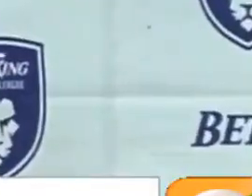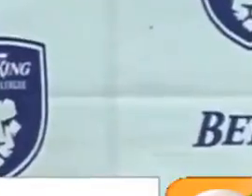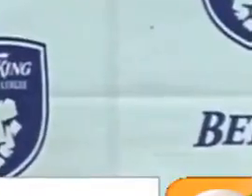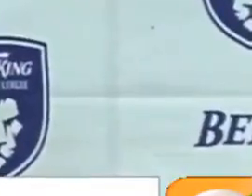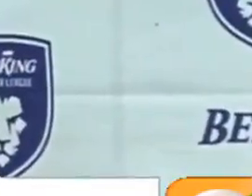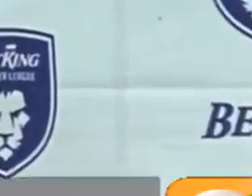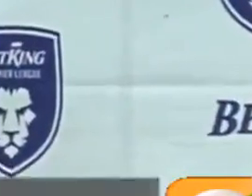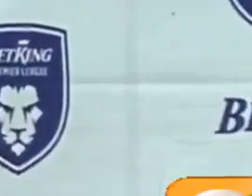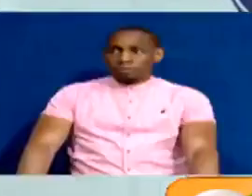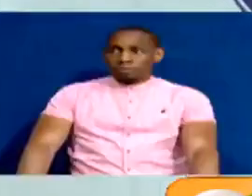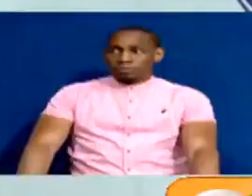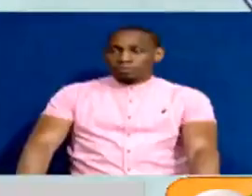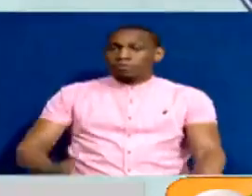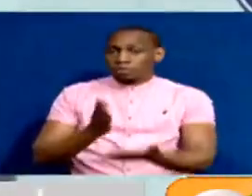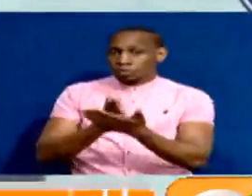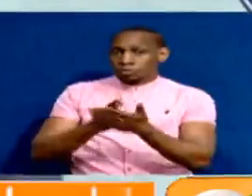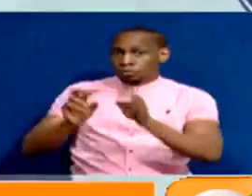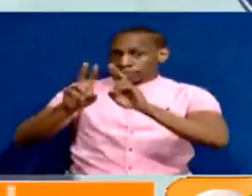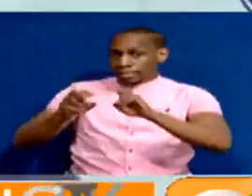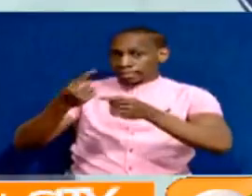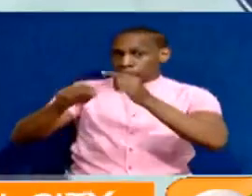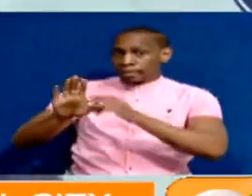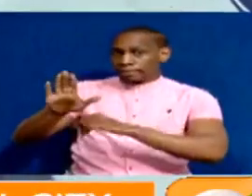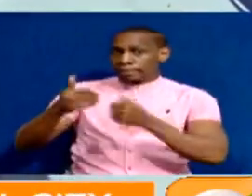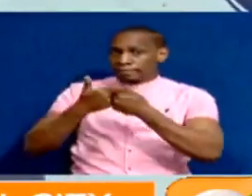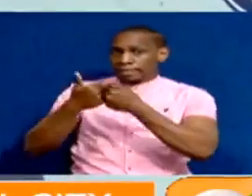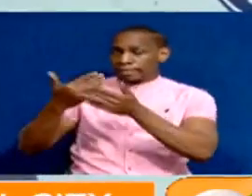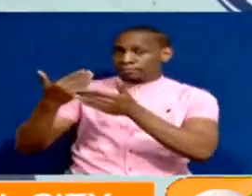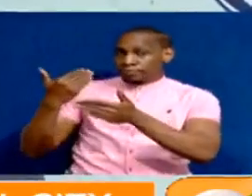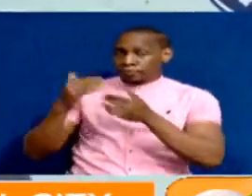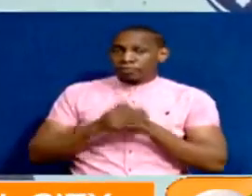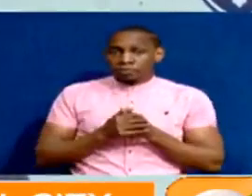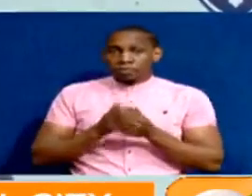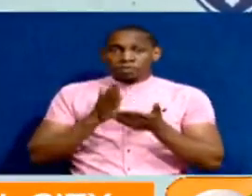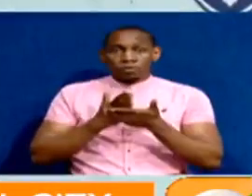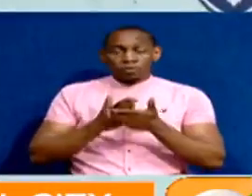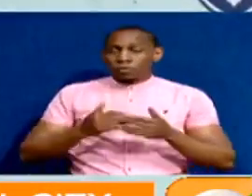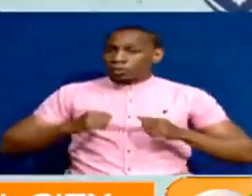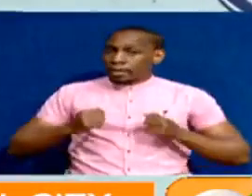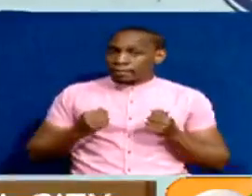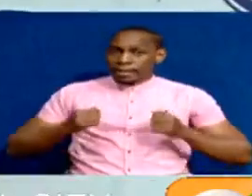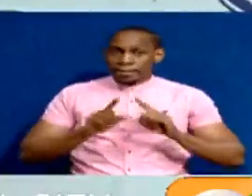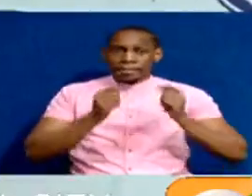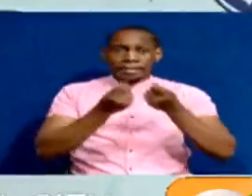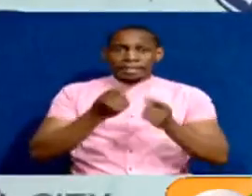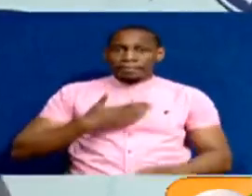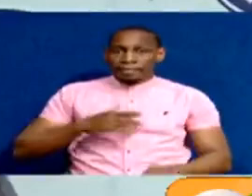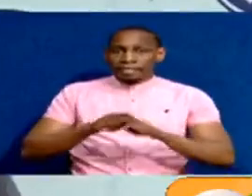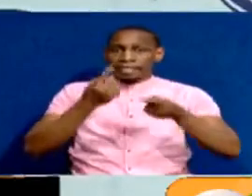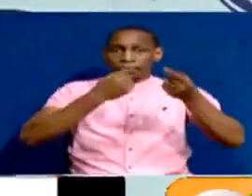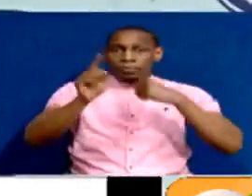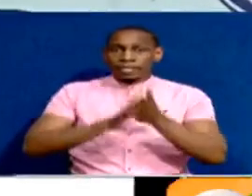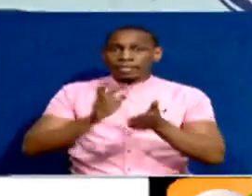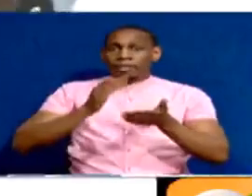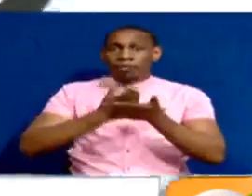Juu tumekuwa tukitafuta hii win after kama game tano. Na I'm very much happy for the boys and for the victory.